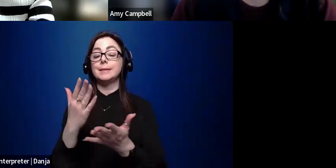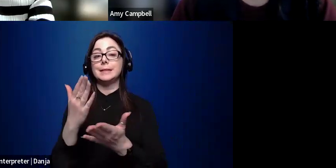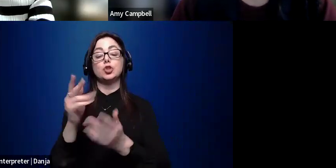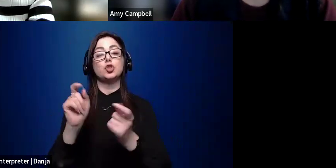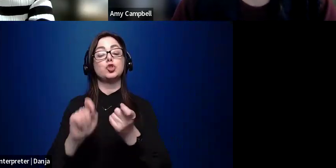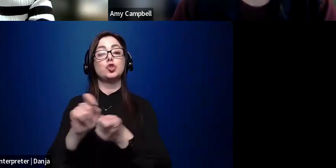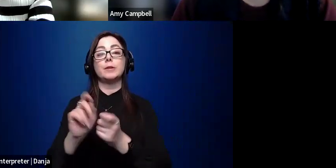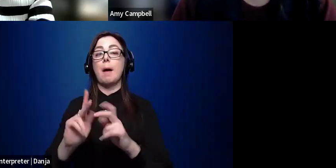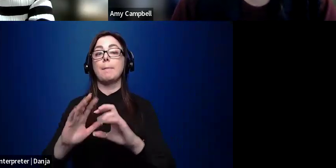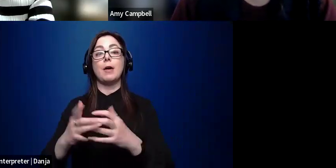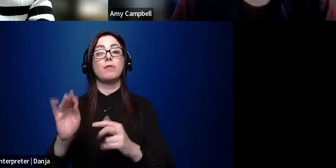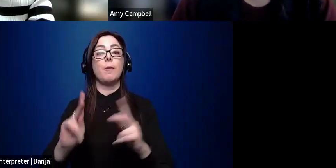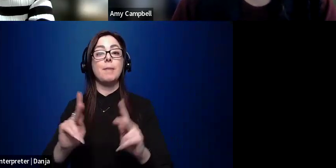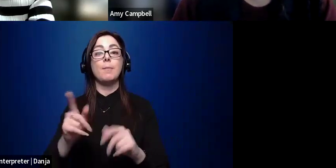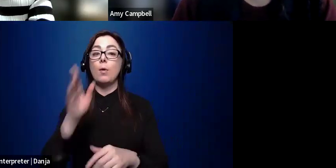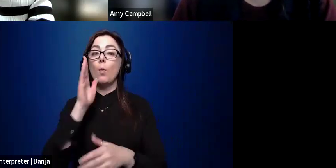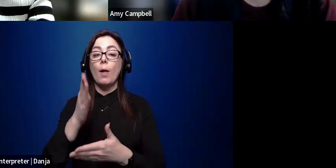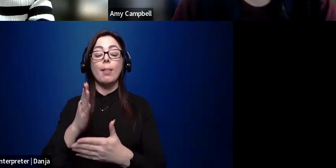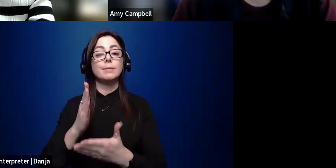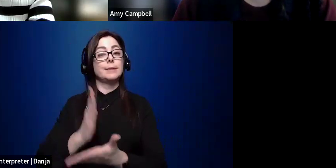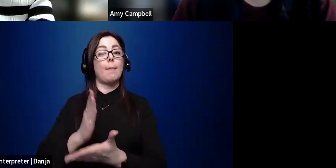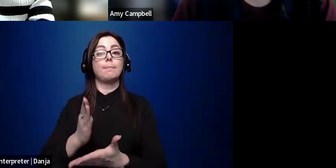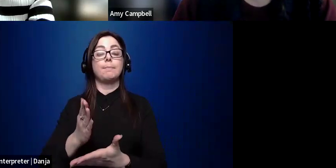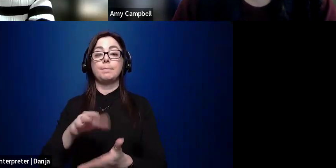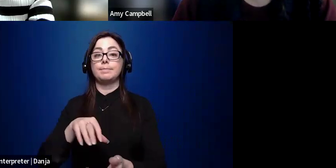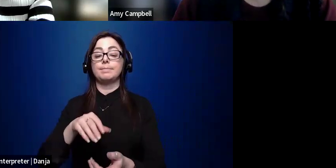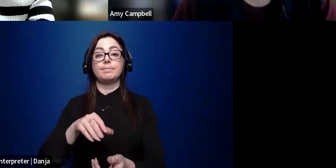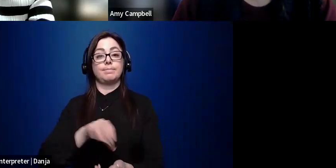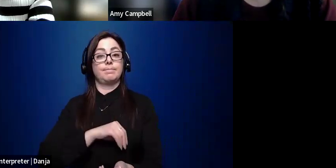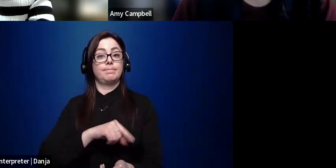people. You know, it might be